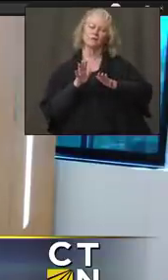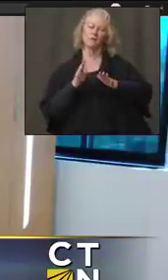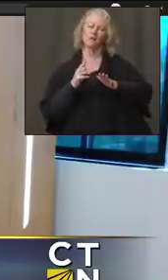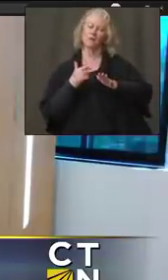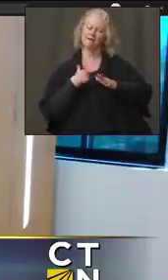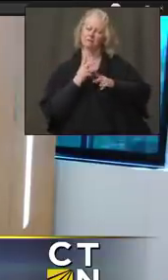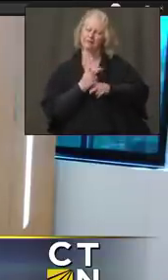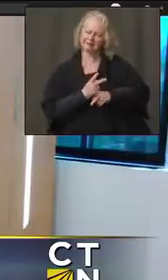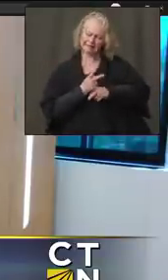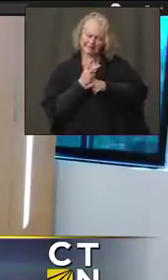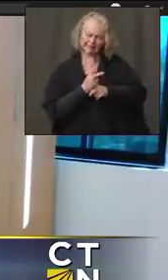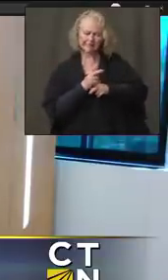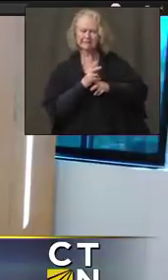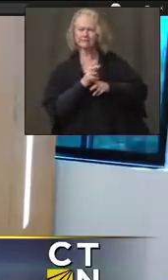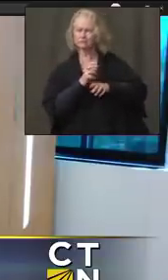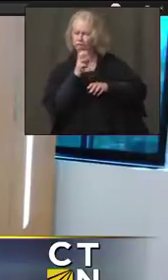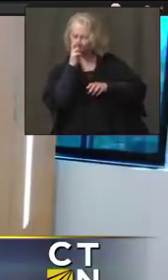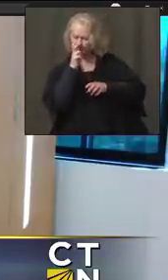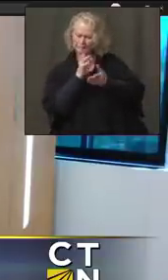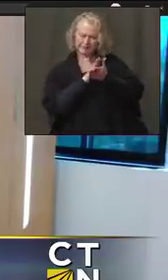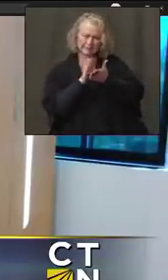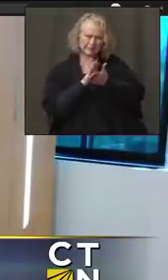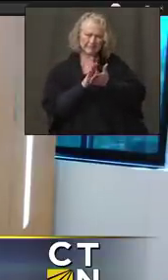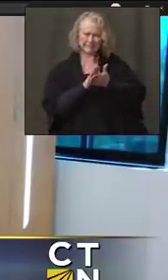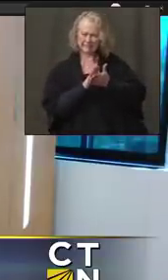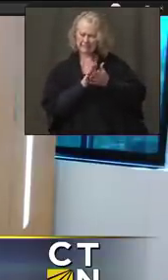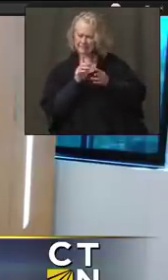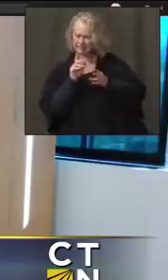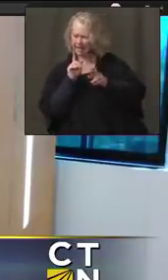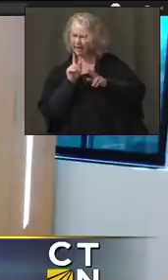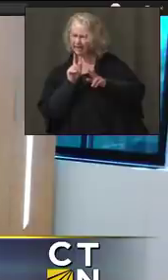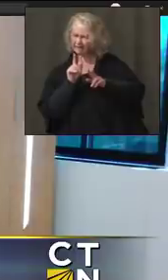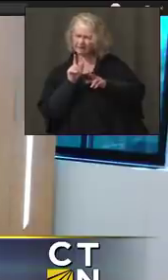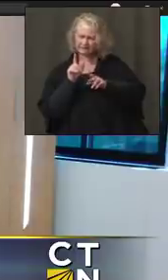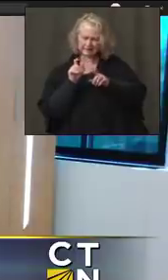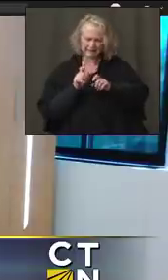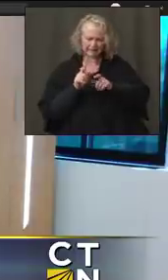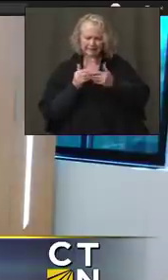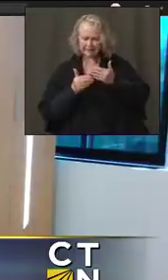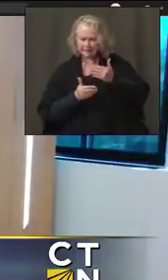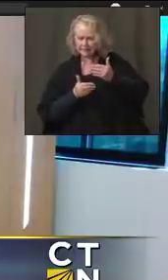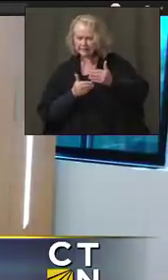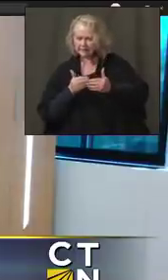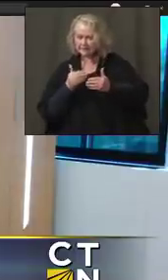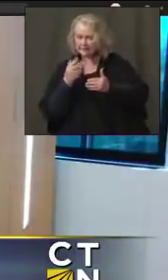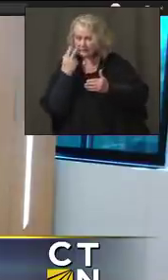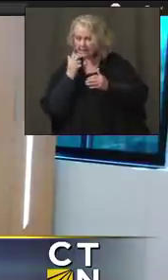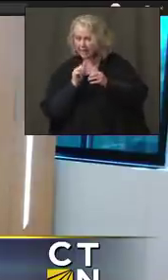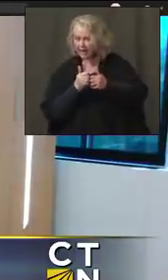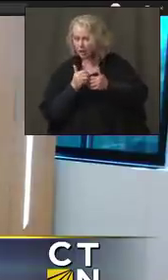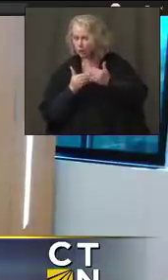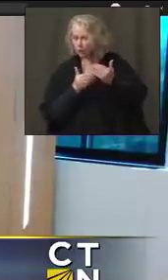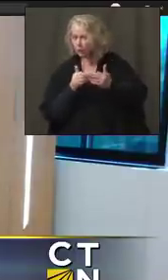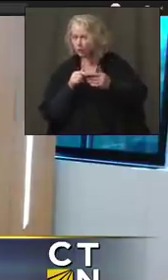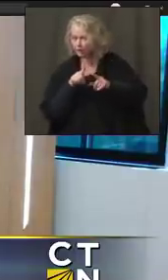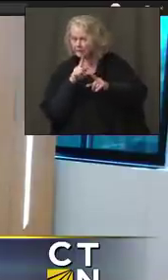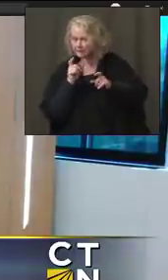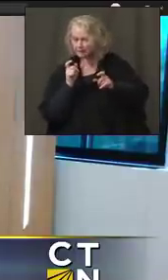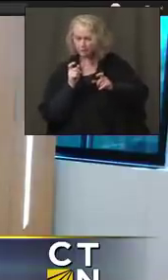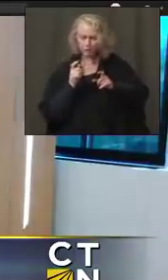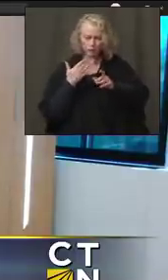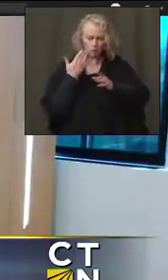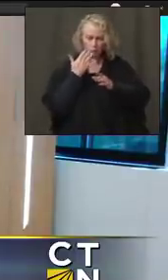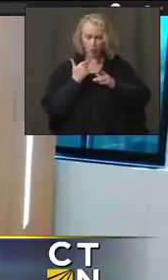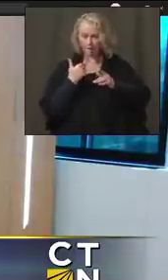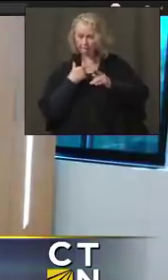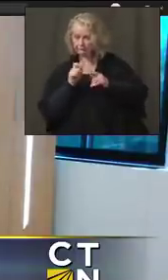hygiene conditions. Let's test our way through this so that as the summer goes on, we know how to titrate what we